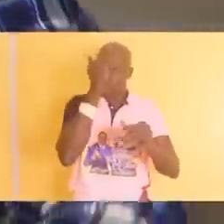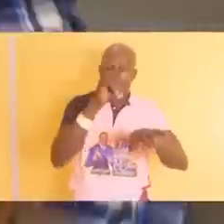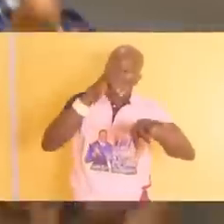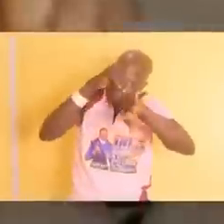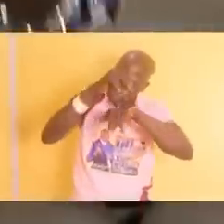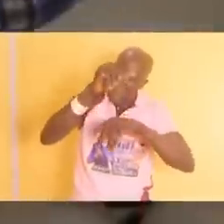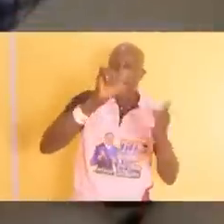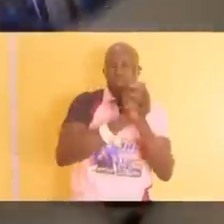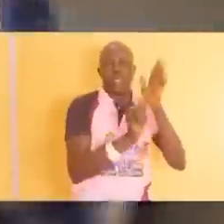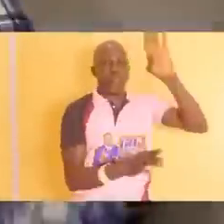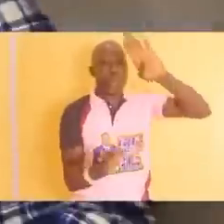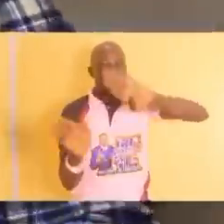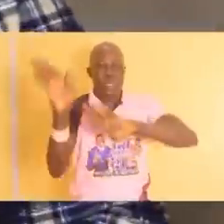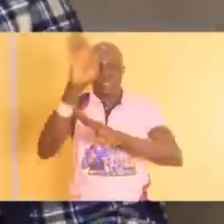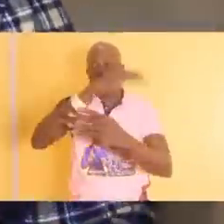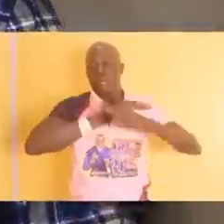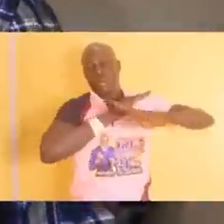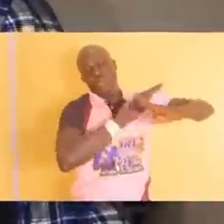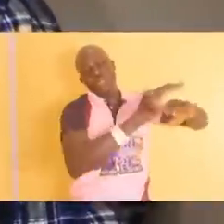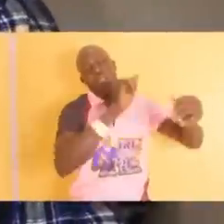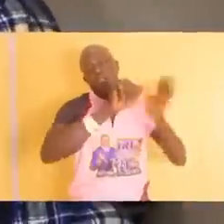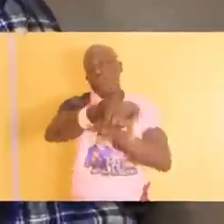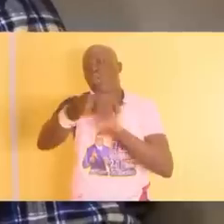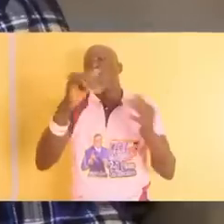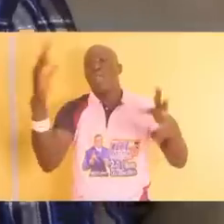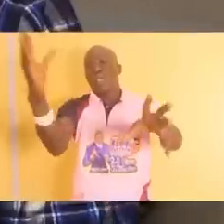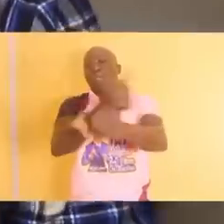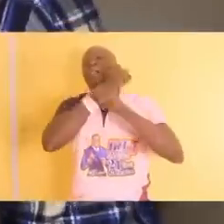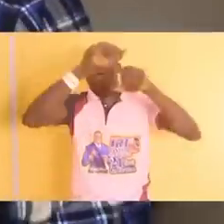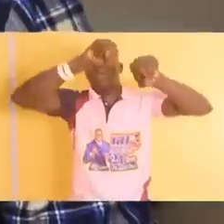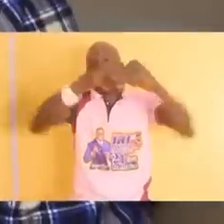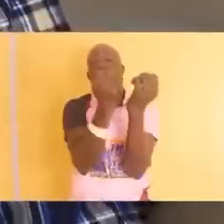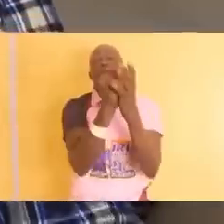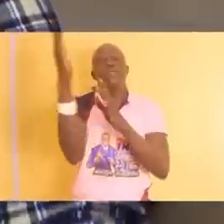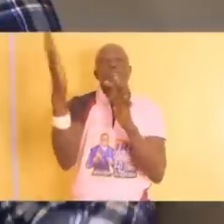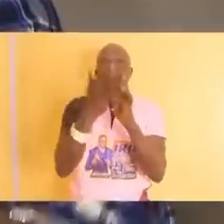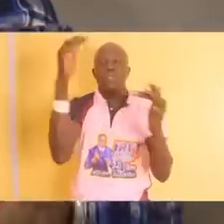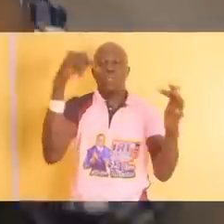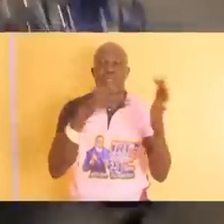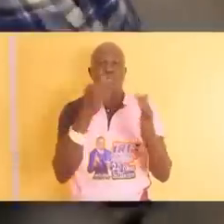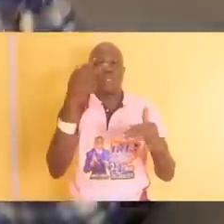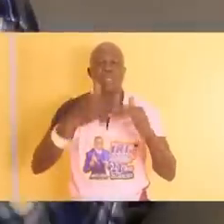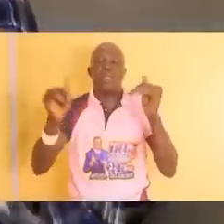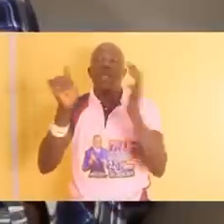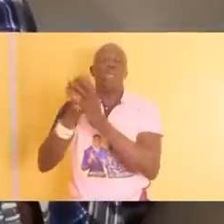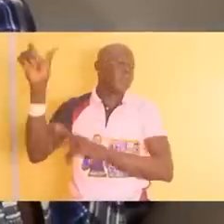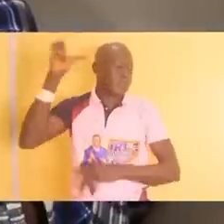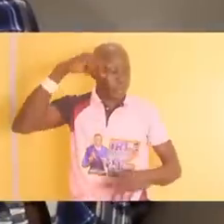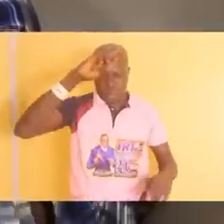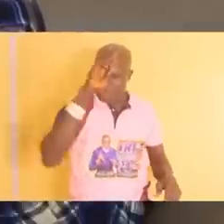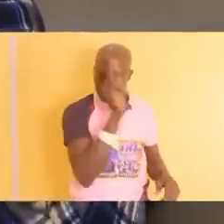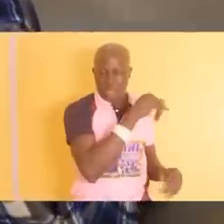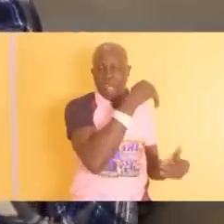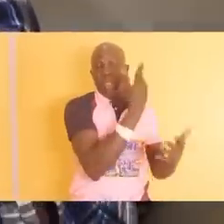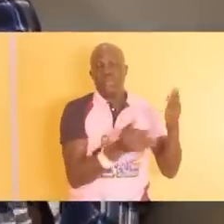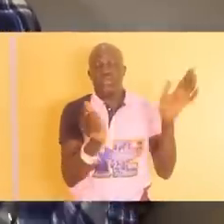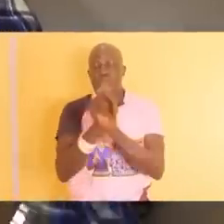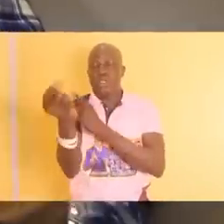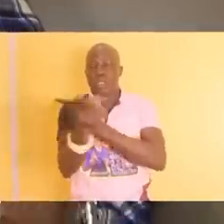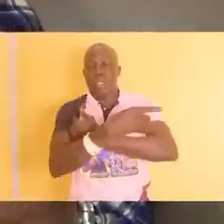what I've been saying. The battle that delayed you. The battle is conquered. Listen to me,